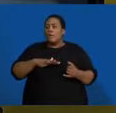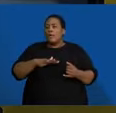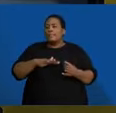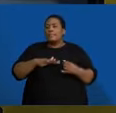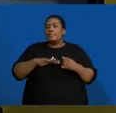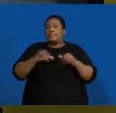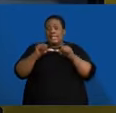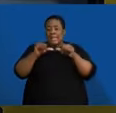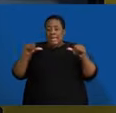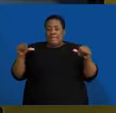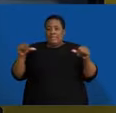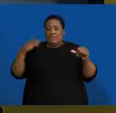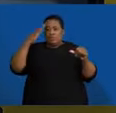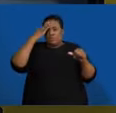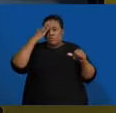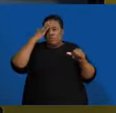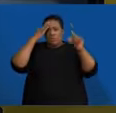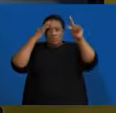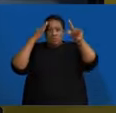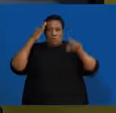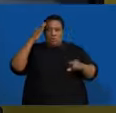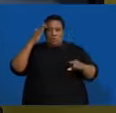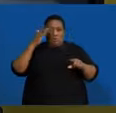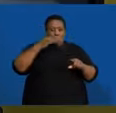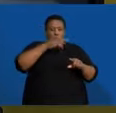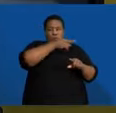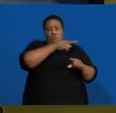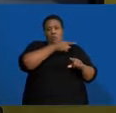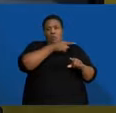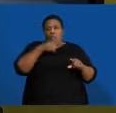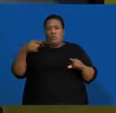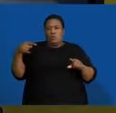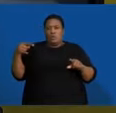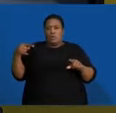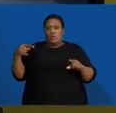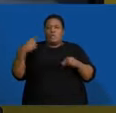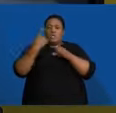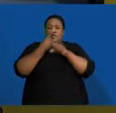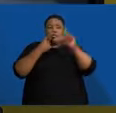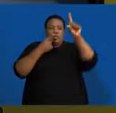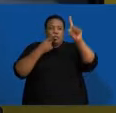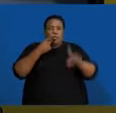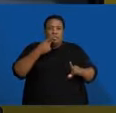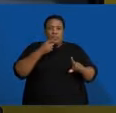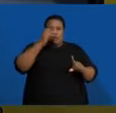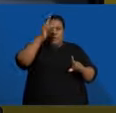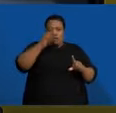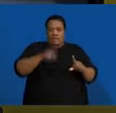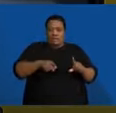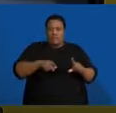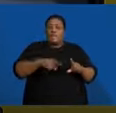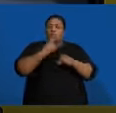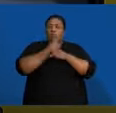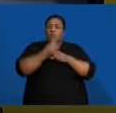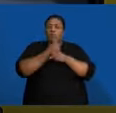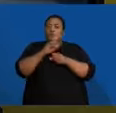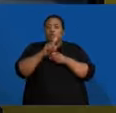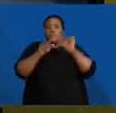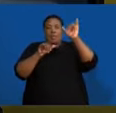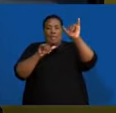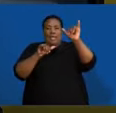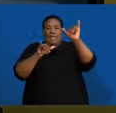know, a vertical length parallel to the y-axis is always the y at the top minus the y at the bottom. So let's